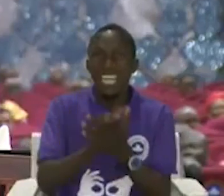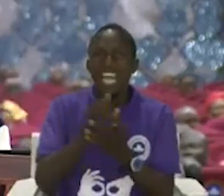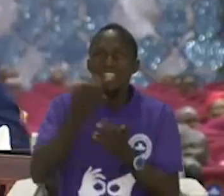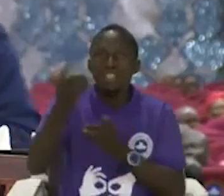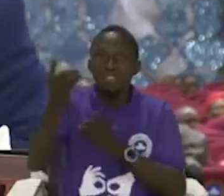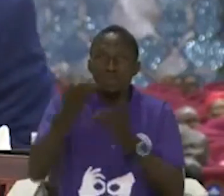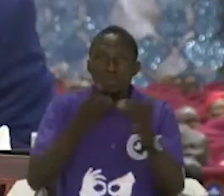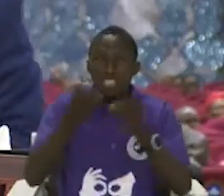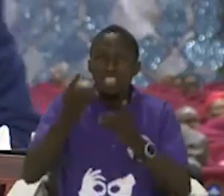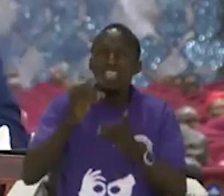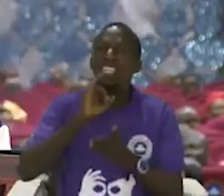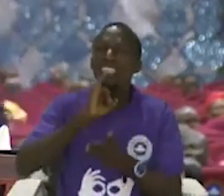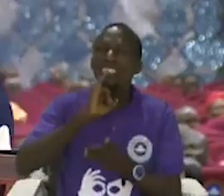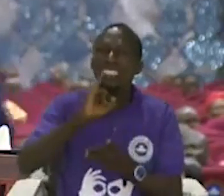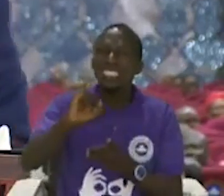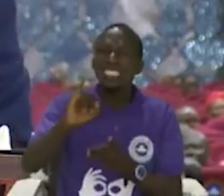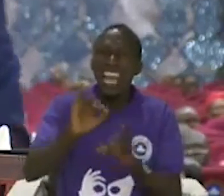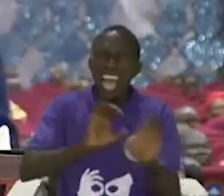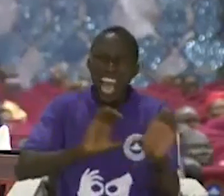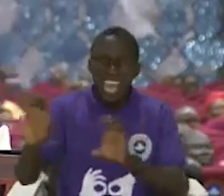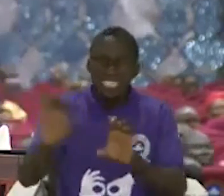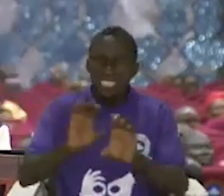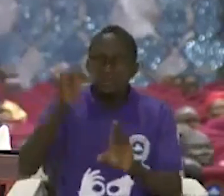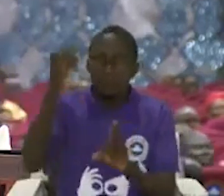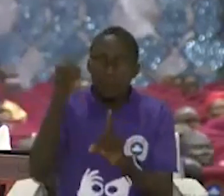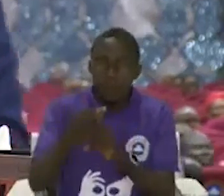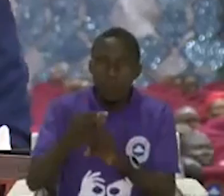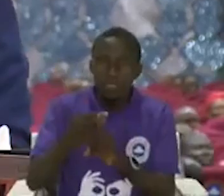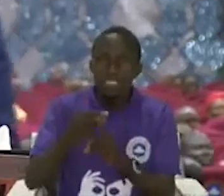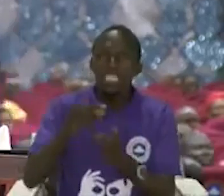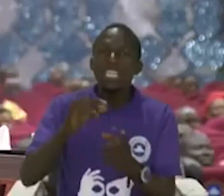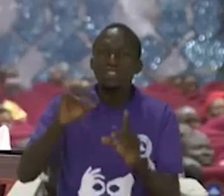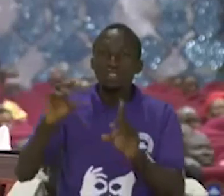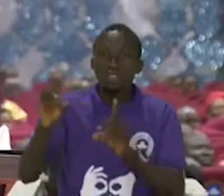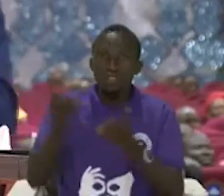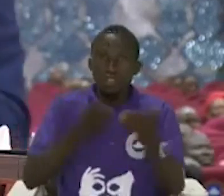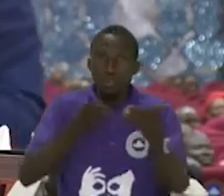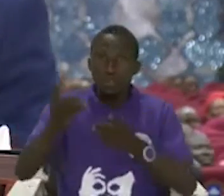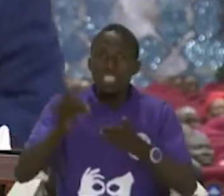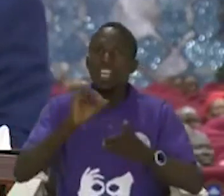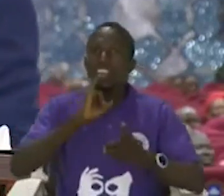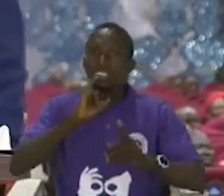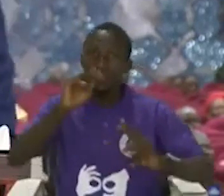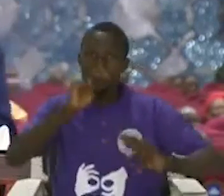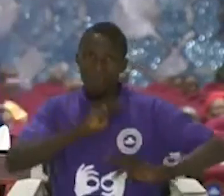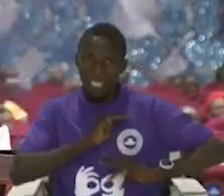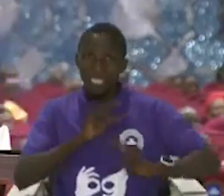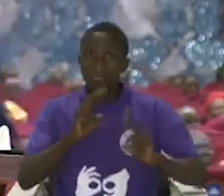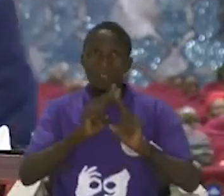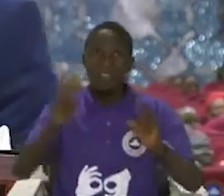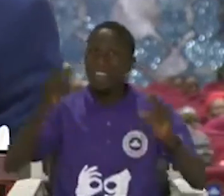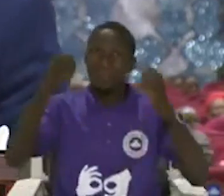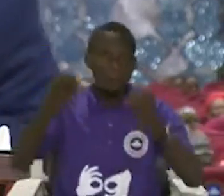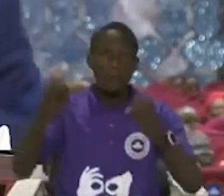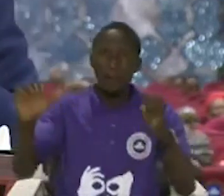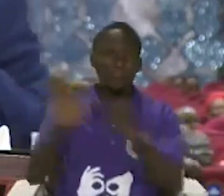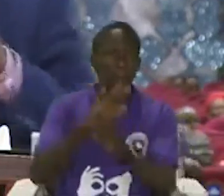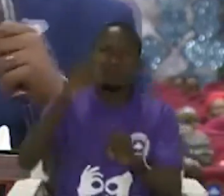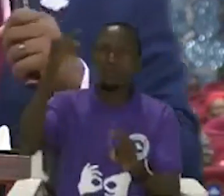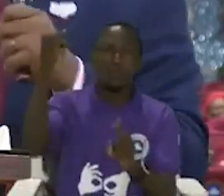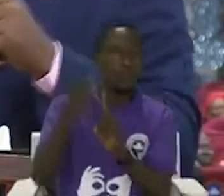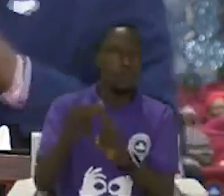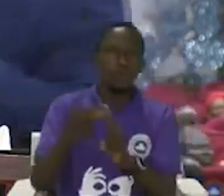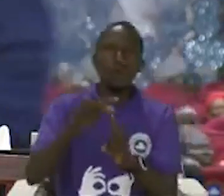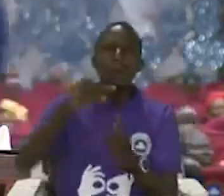word. He said, dominion is a military and very powerful word. I love it so much. When you